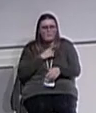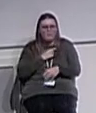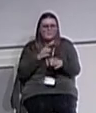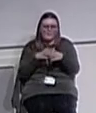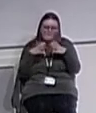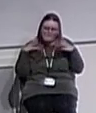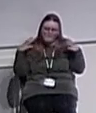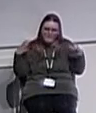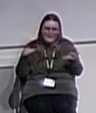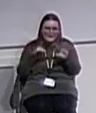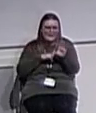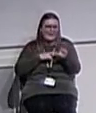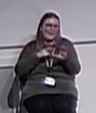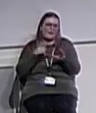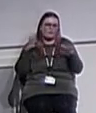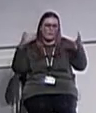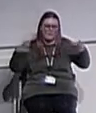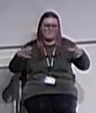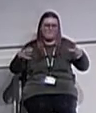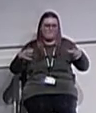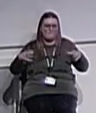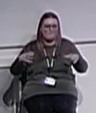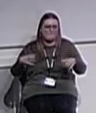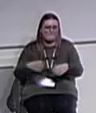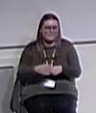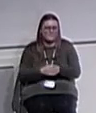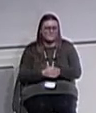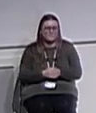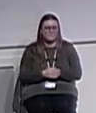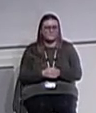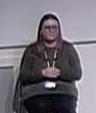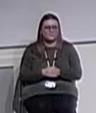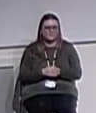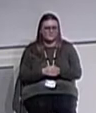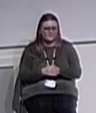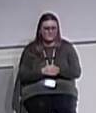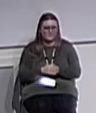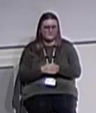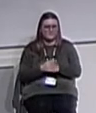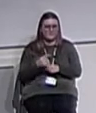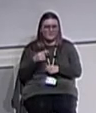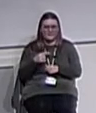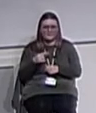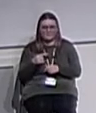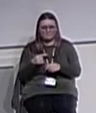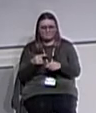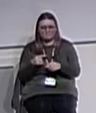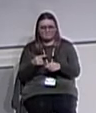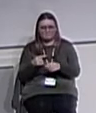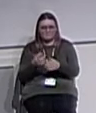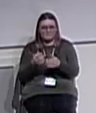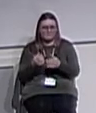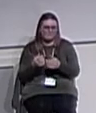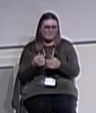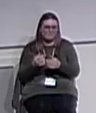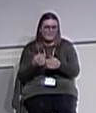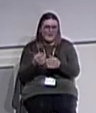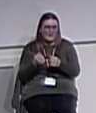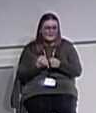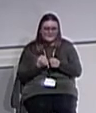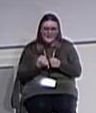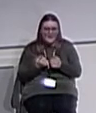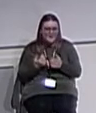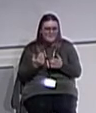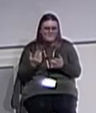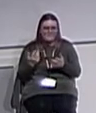group. Big year group, some of the degree programs, biomedical sciences take 200 people. You know, immunology may take 5. You know,